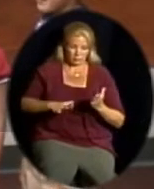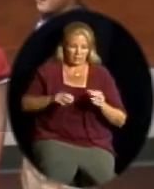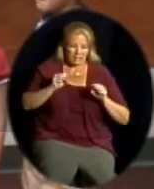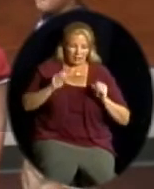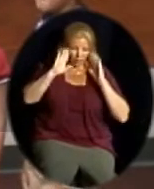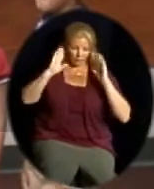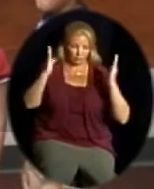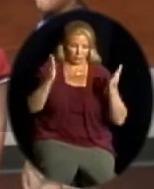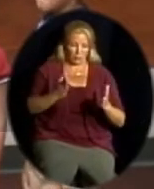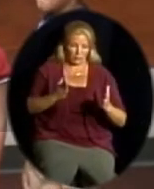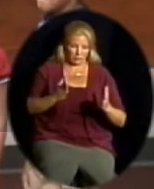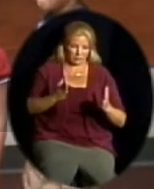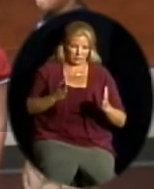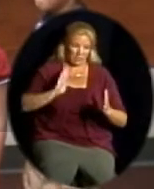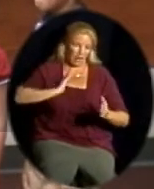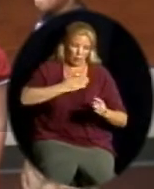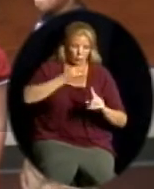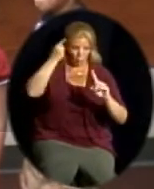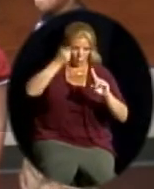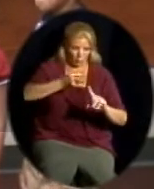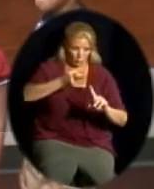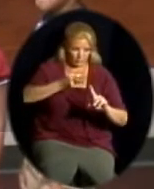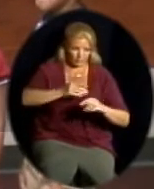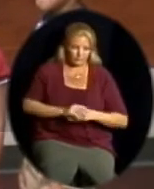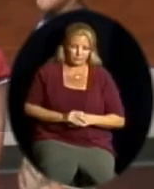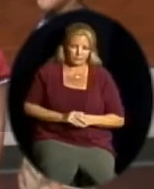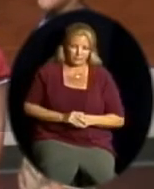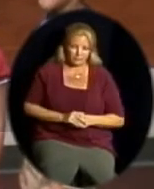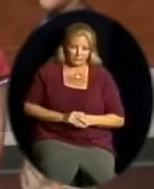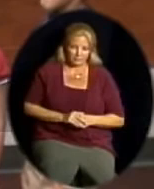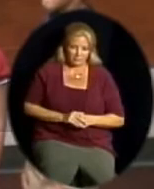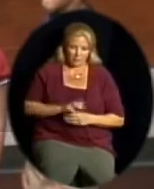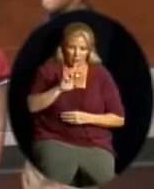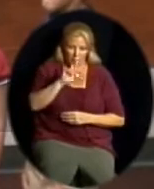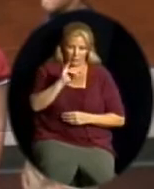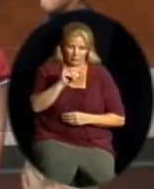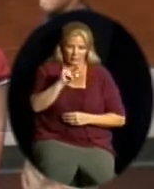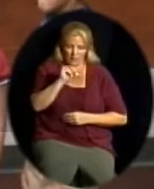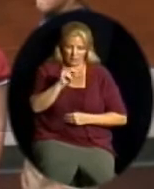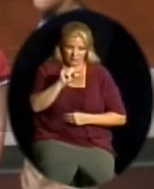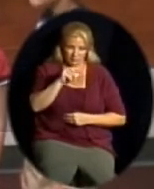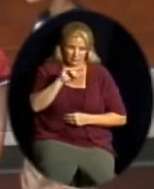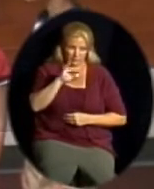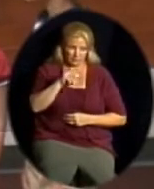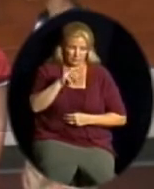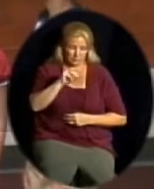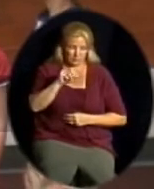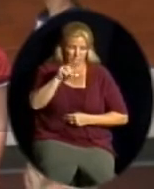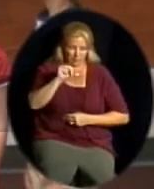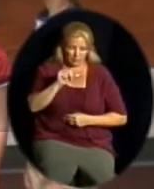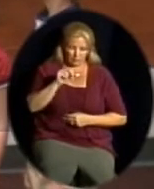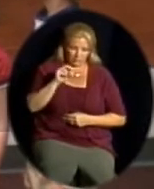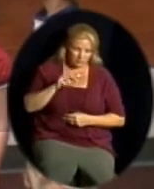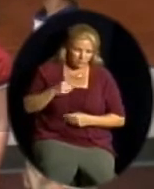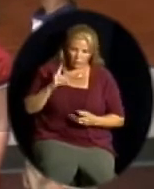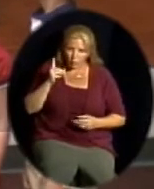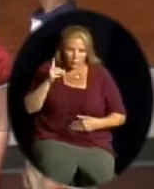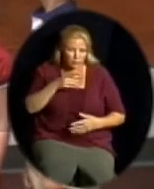you again for bringing your children. And then as a teacher, Ryan Stidman is here. Stidham, where are you, Ryan? You're